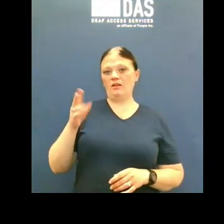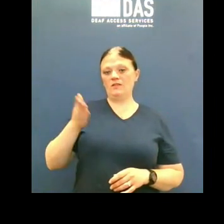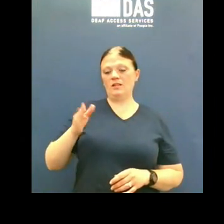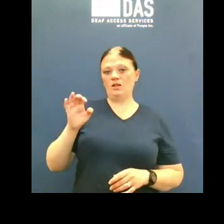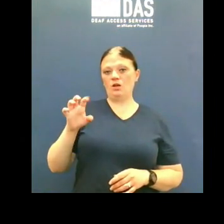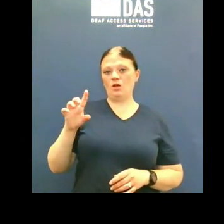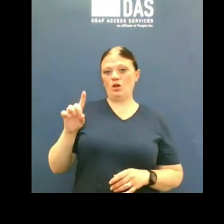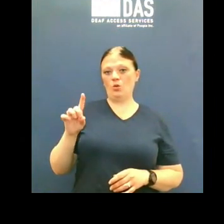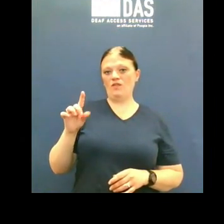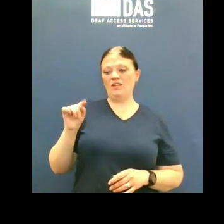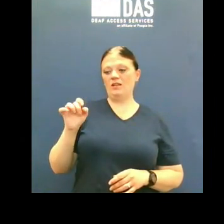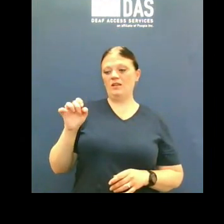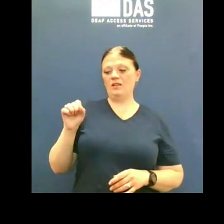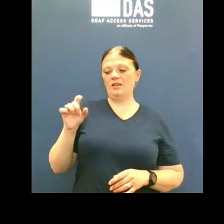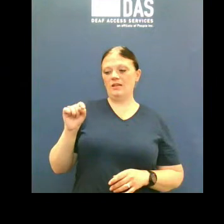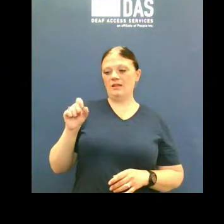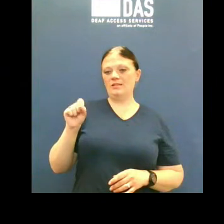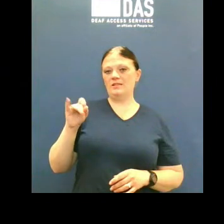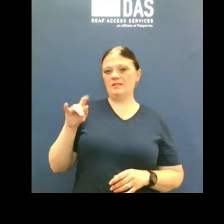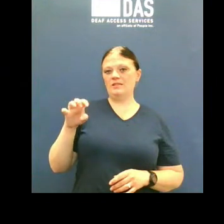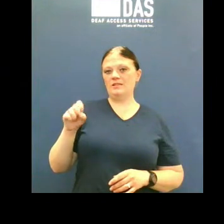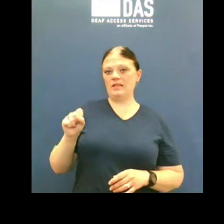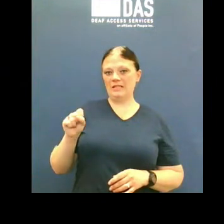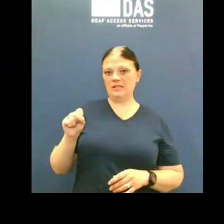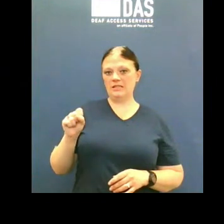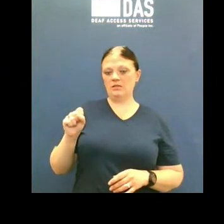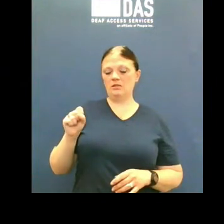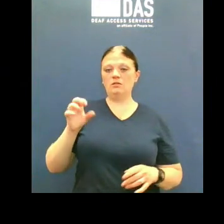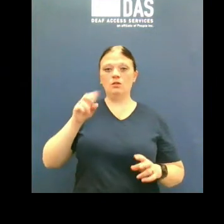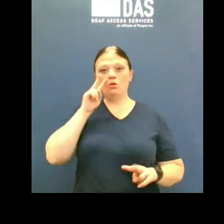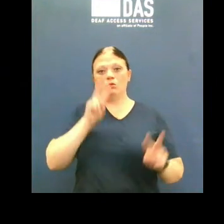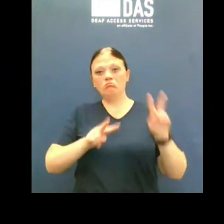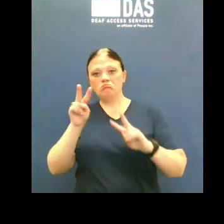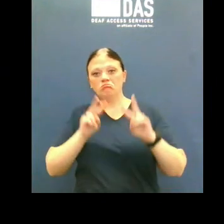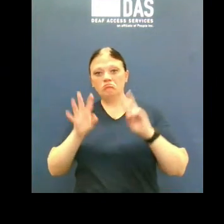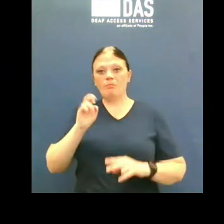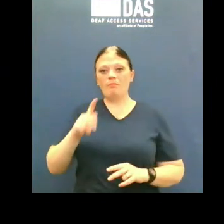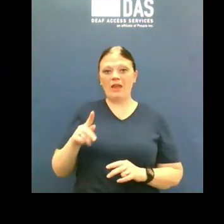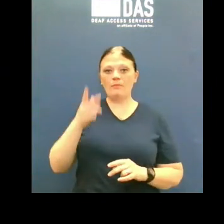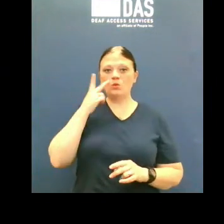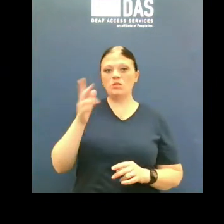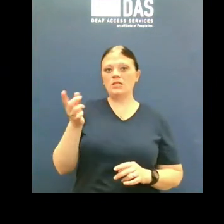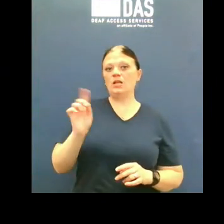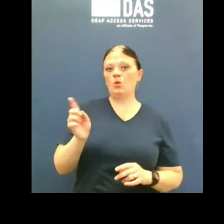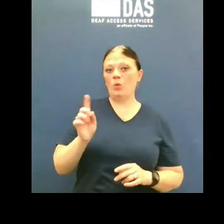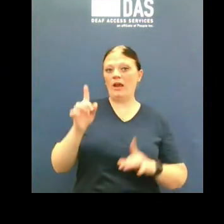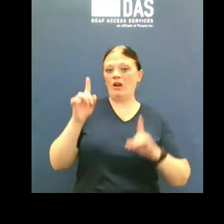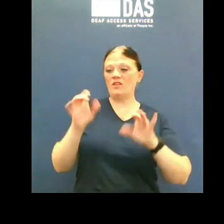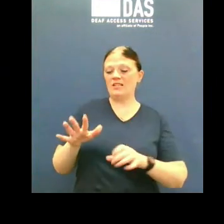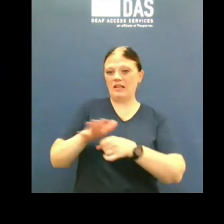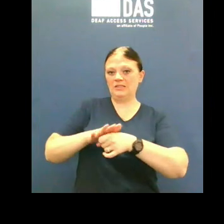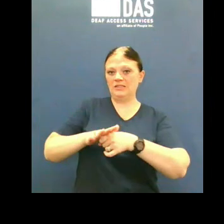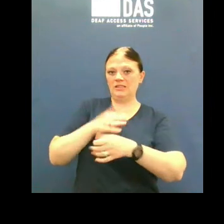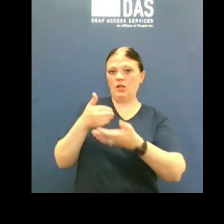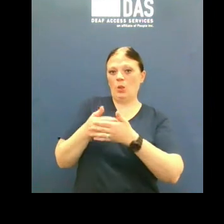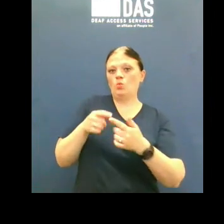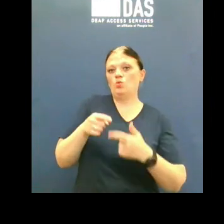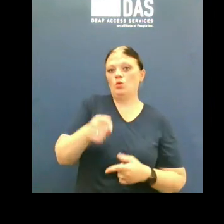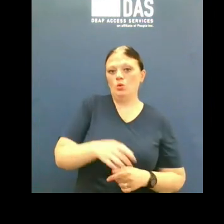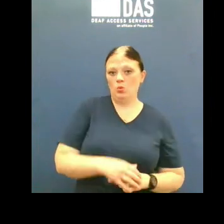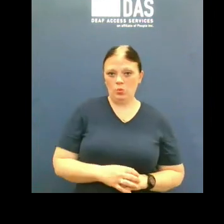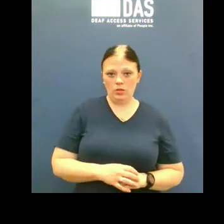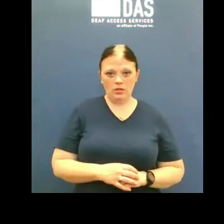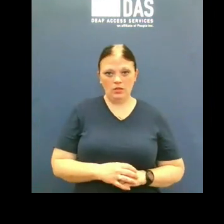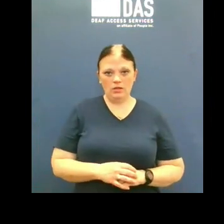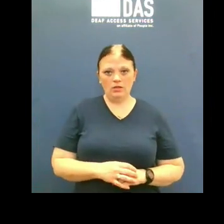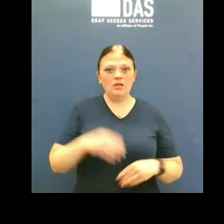www.erie.gov/COVID test sites. And so you can look at this map and see where there is a testing site nearest you. So